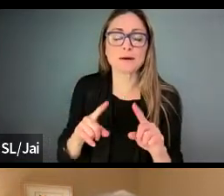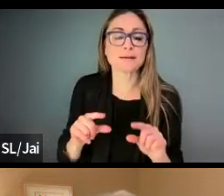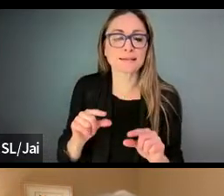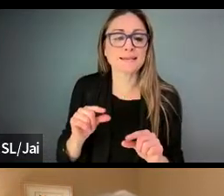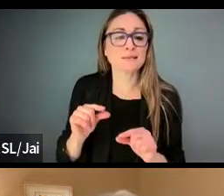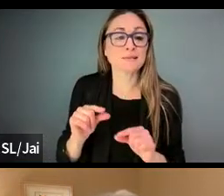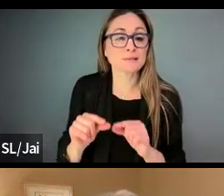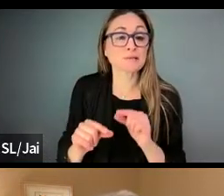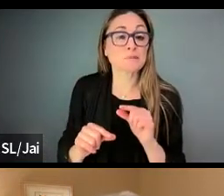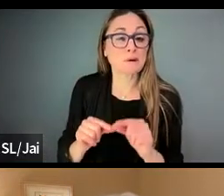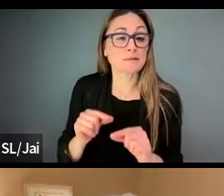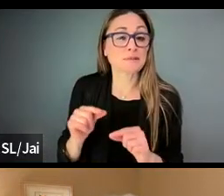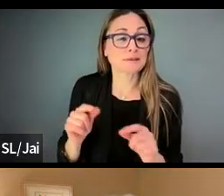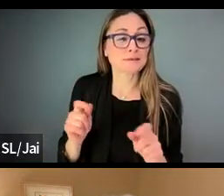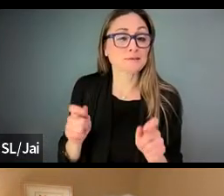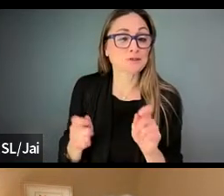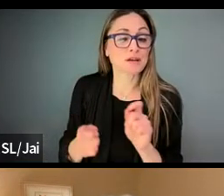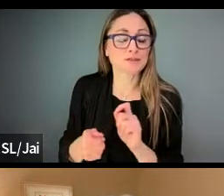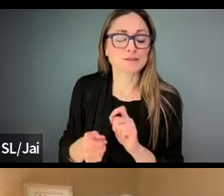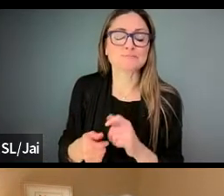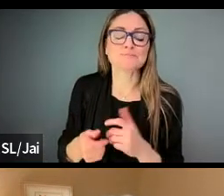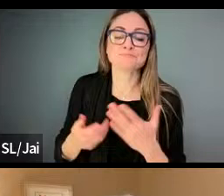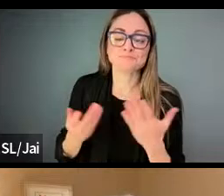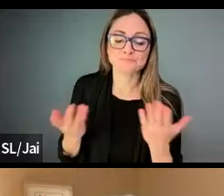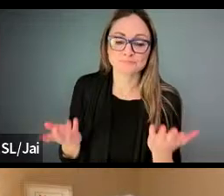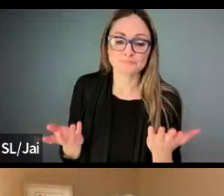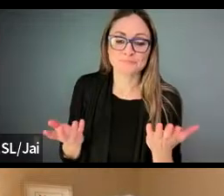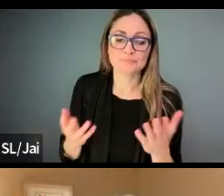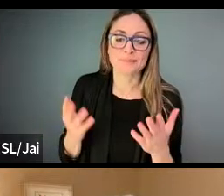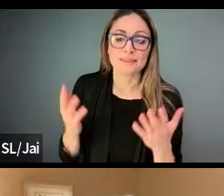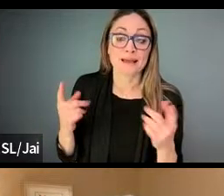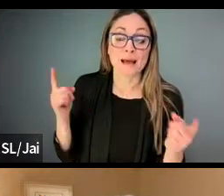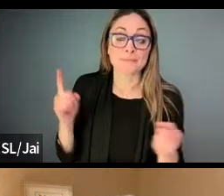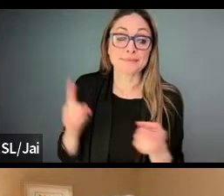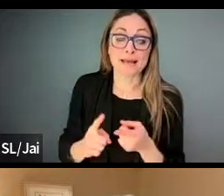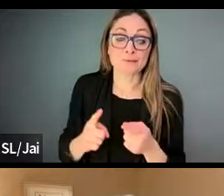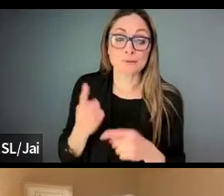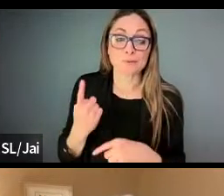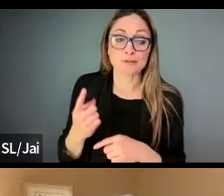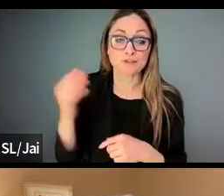small things, I'm getting there. But yes, I'm down to 1 shower a day.